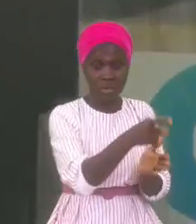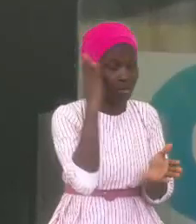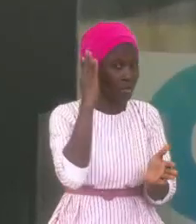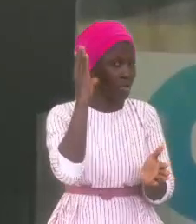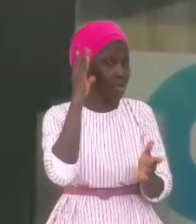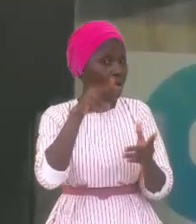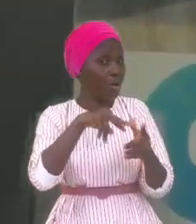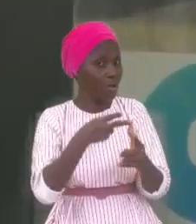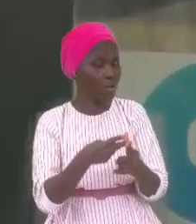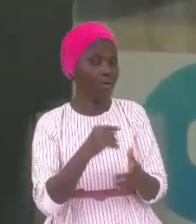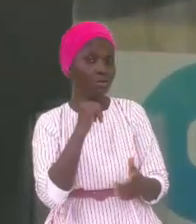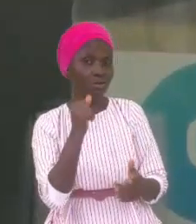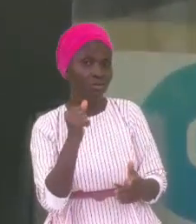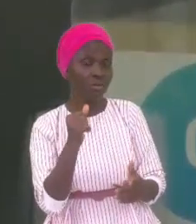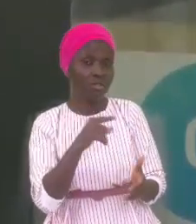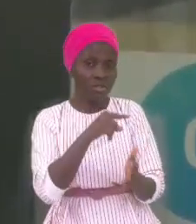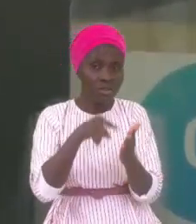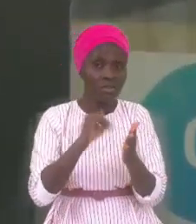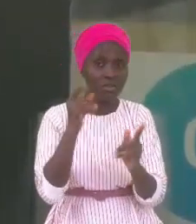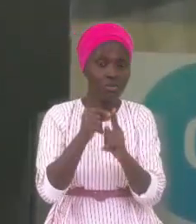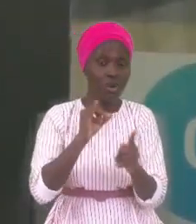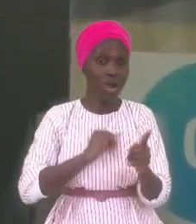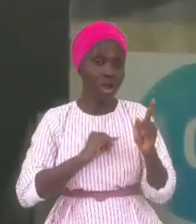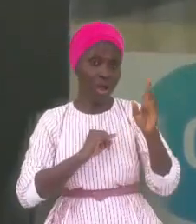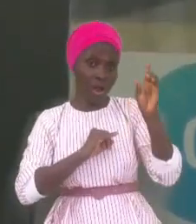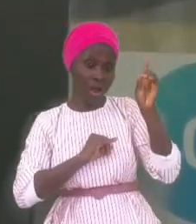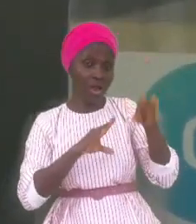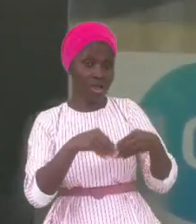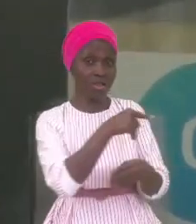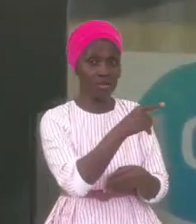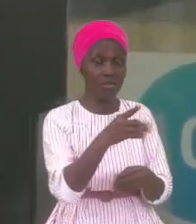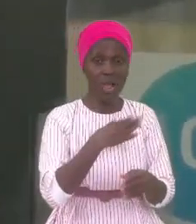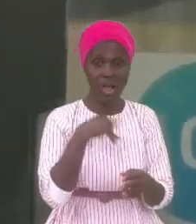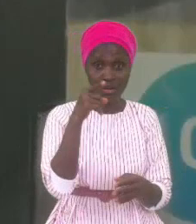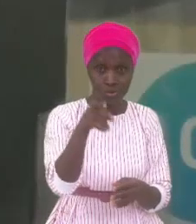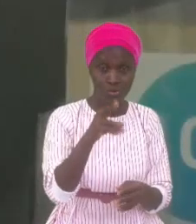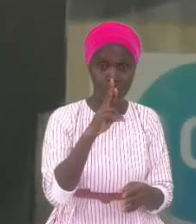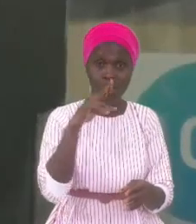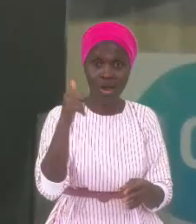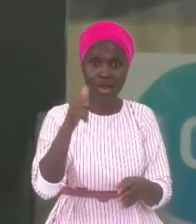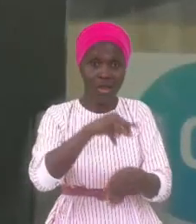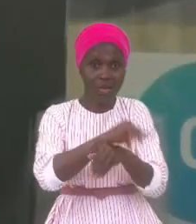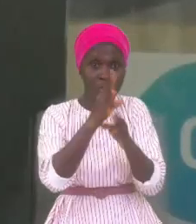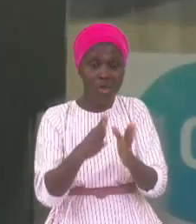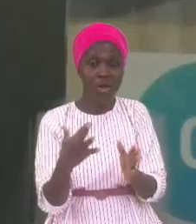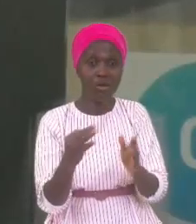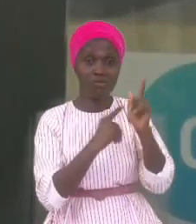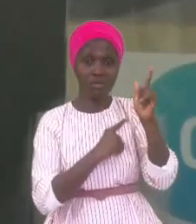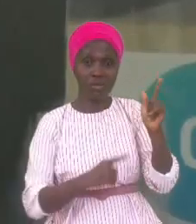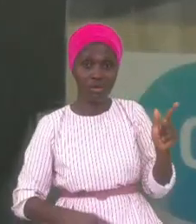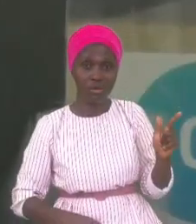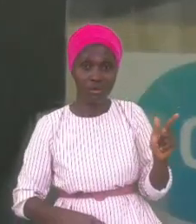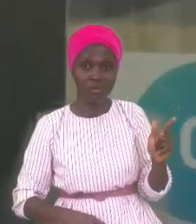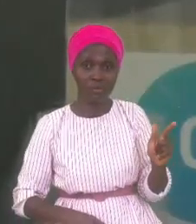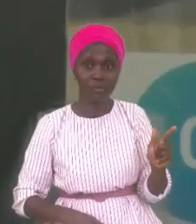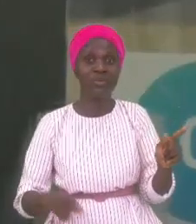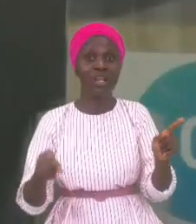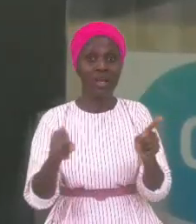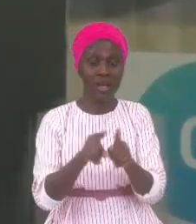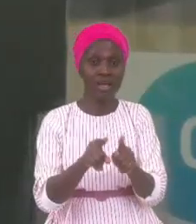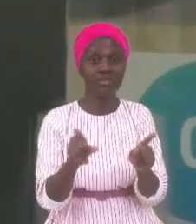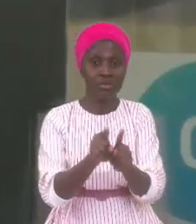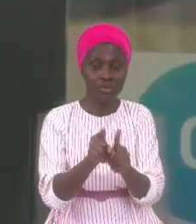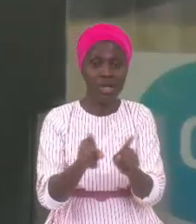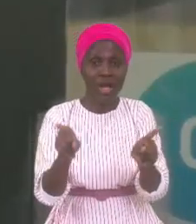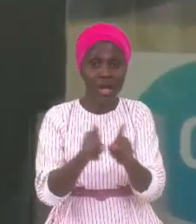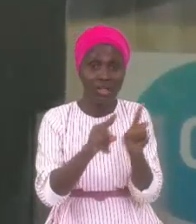I've given you, and you are a messenger of the Lord, as well as a watchman for